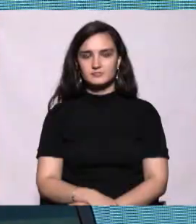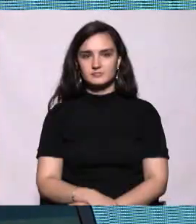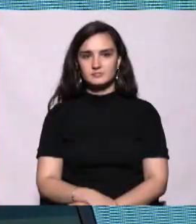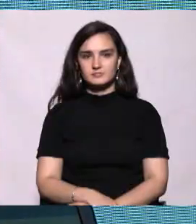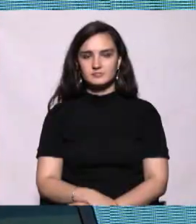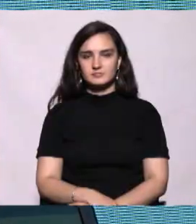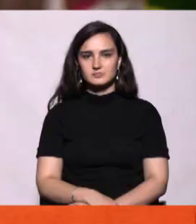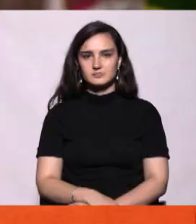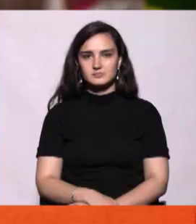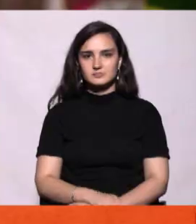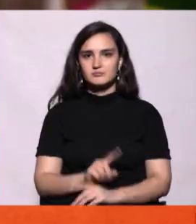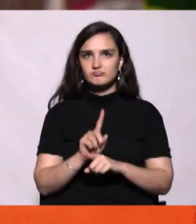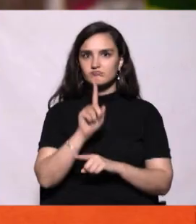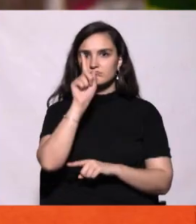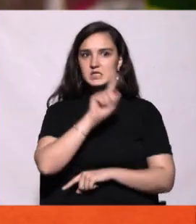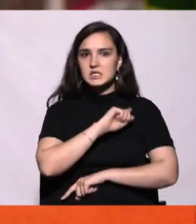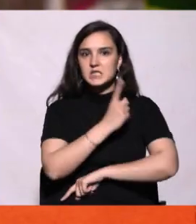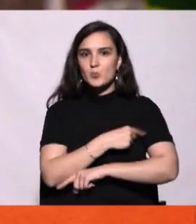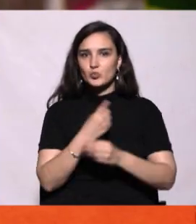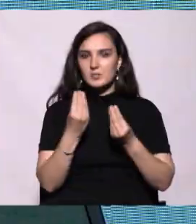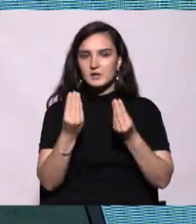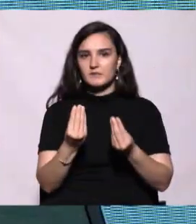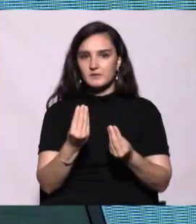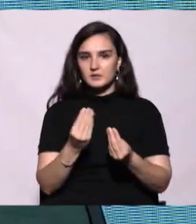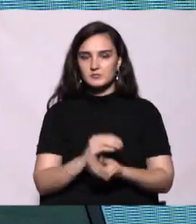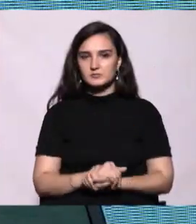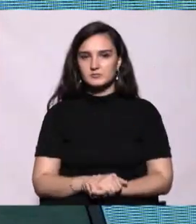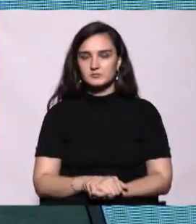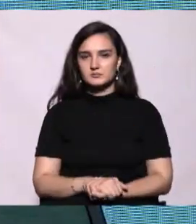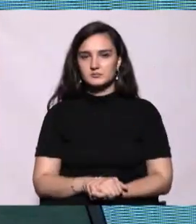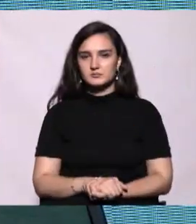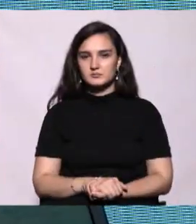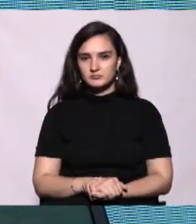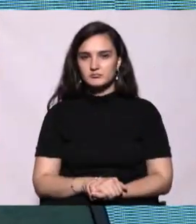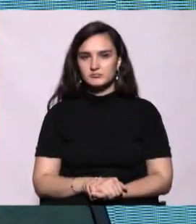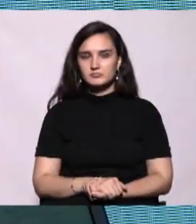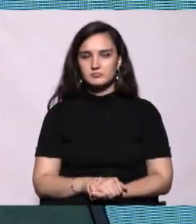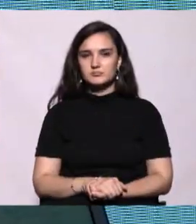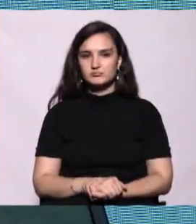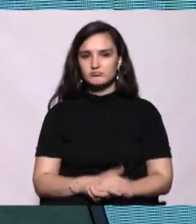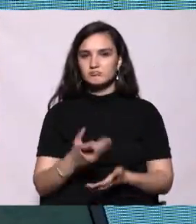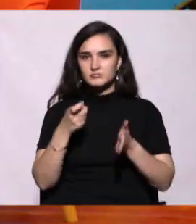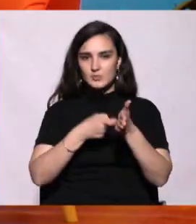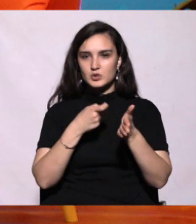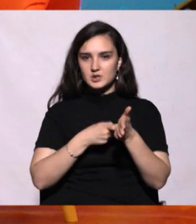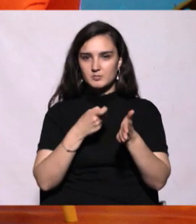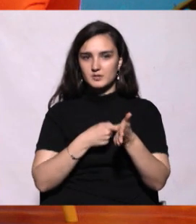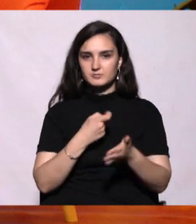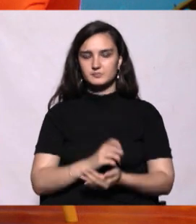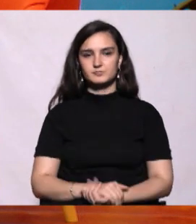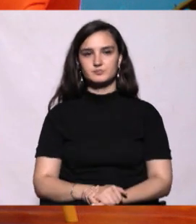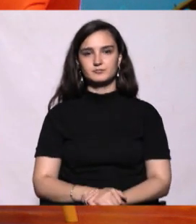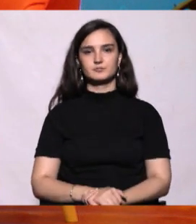supernatural. Supernatural. Zebunebrivi. Third word, to investigate. To investigate.